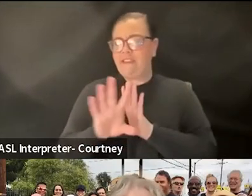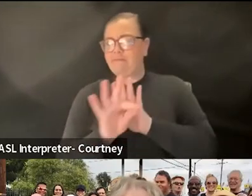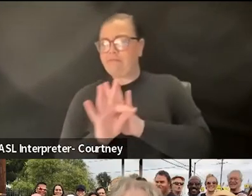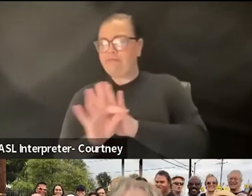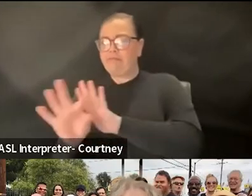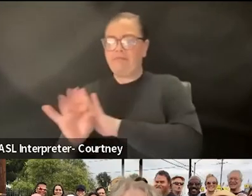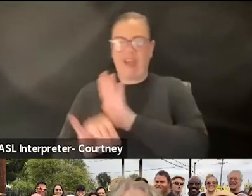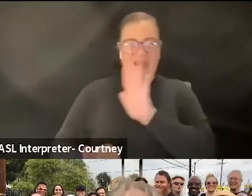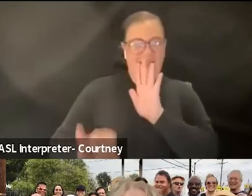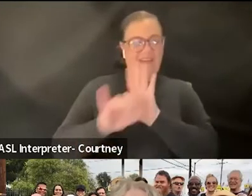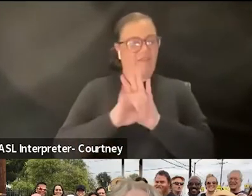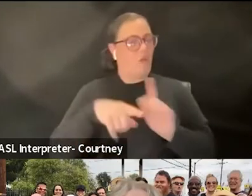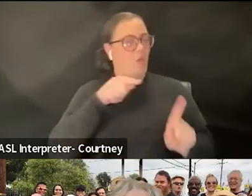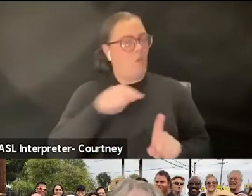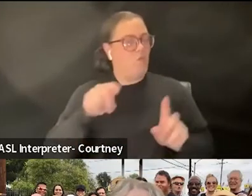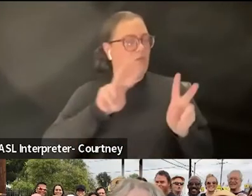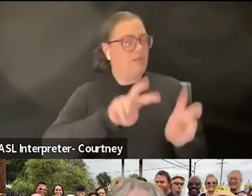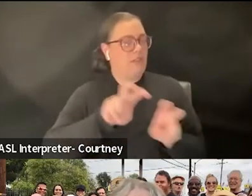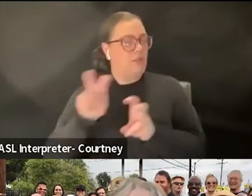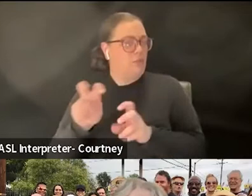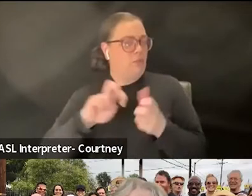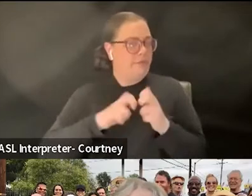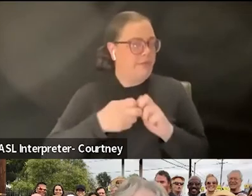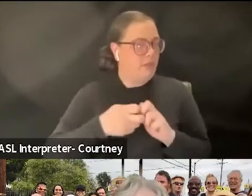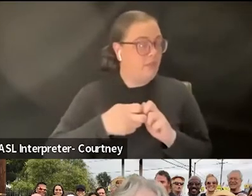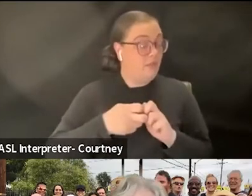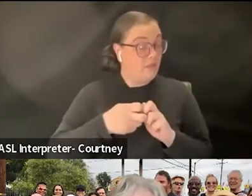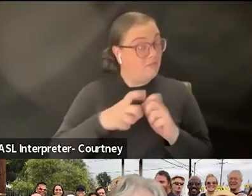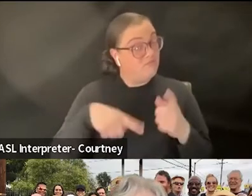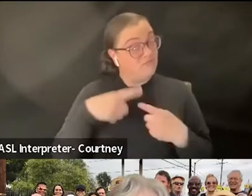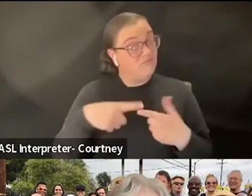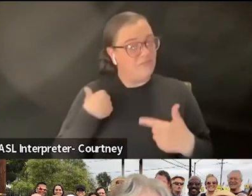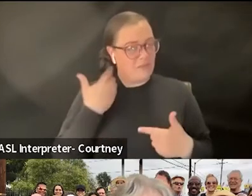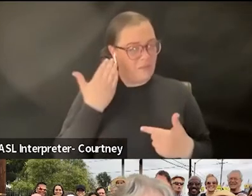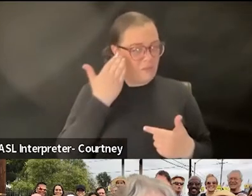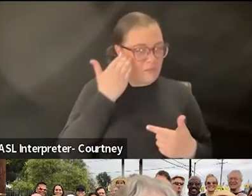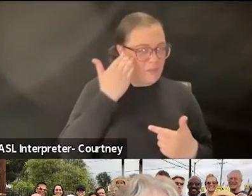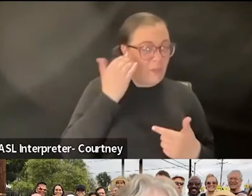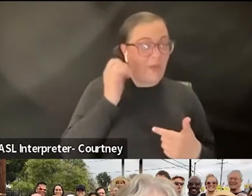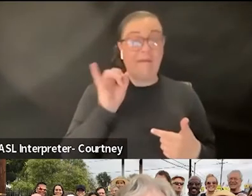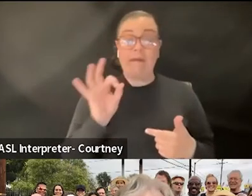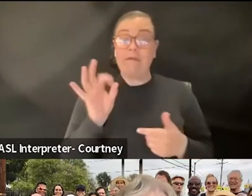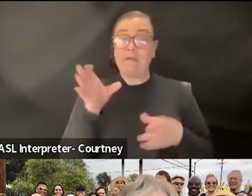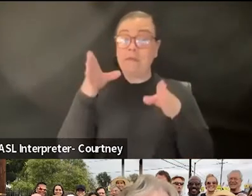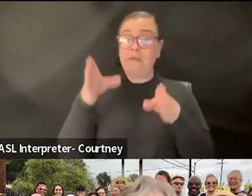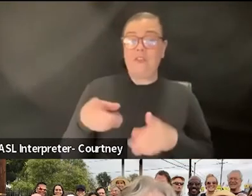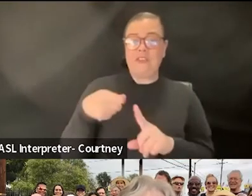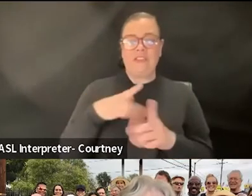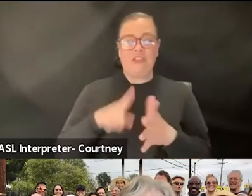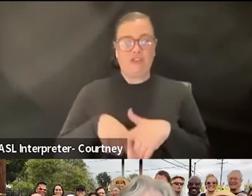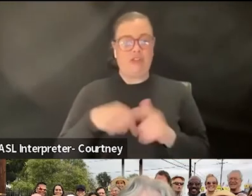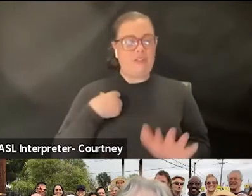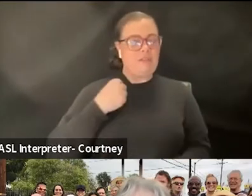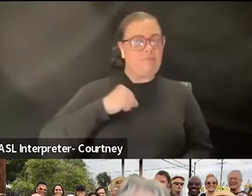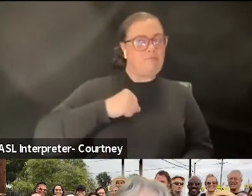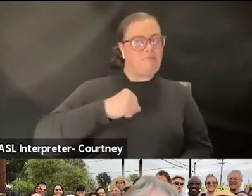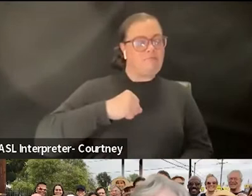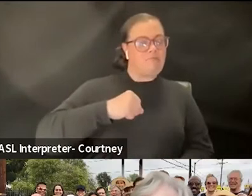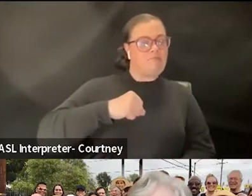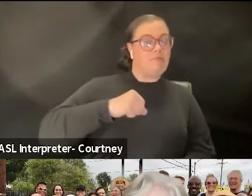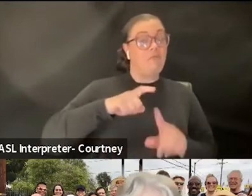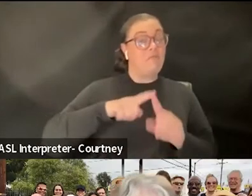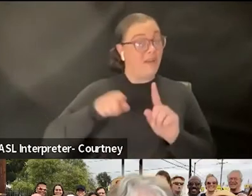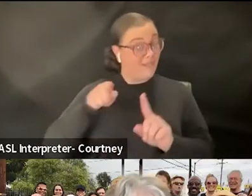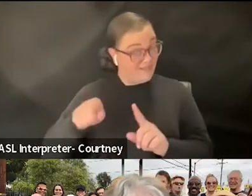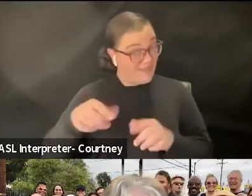know, even if you have someone who's giving you resistance, if they're a natural leader, you can't win without them. So you just have to